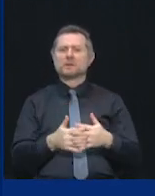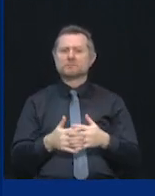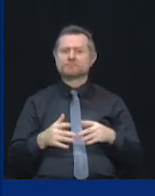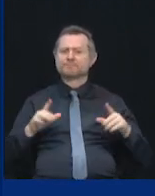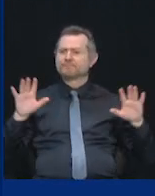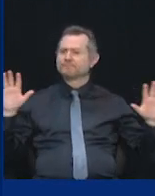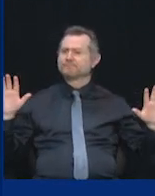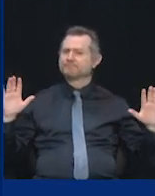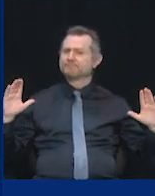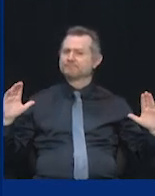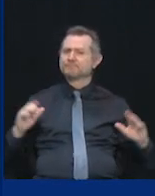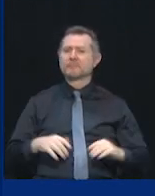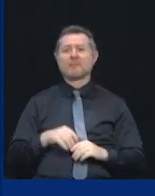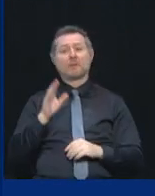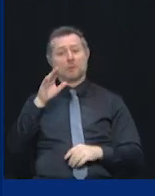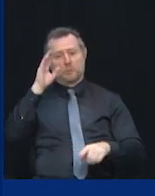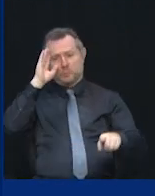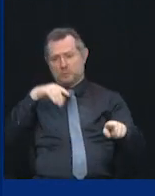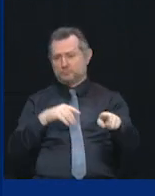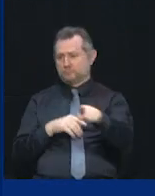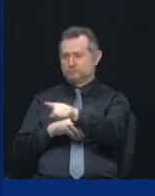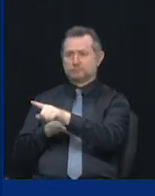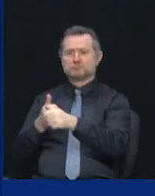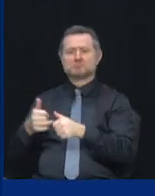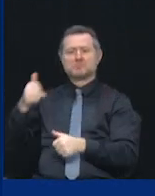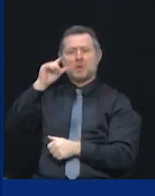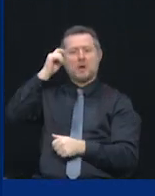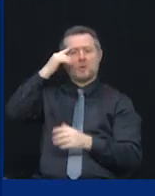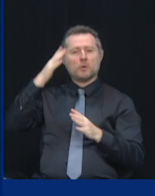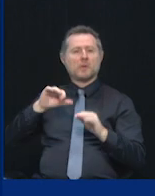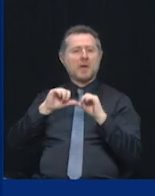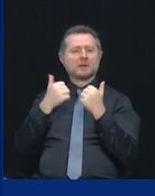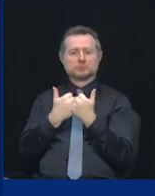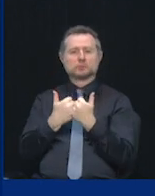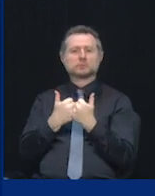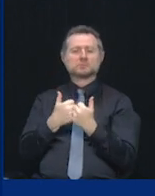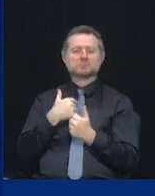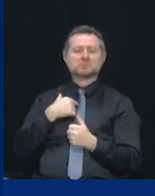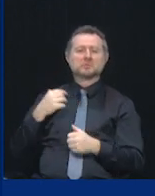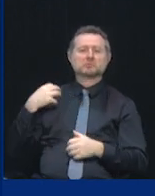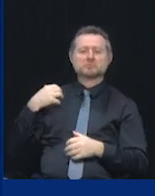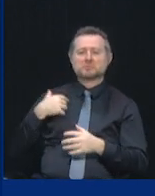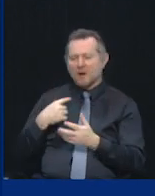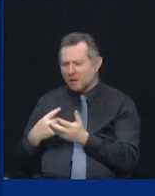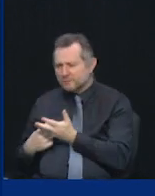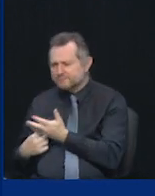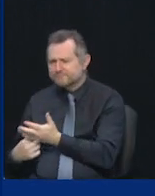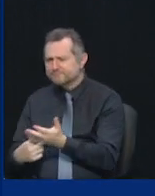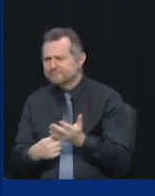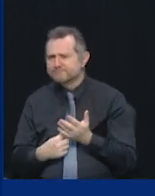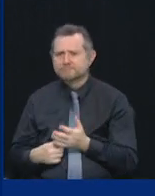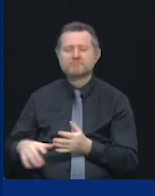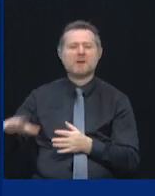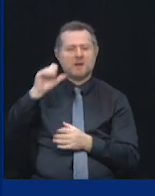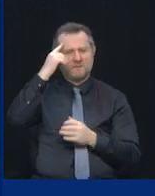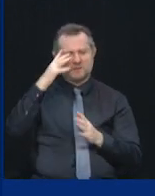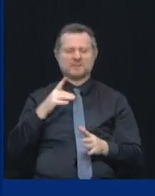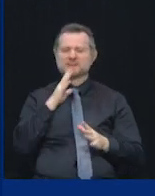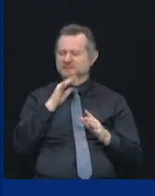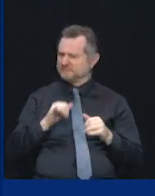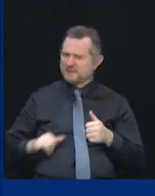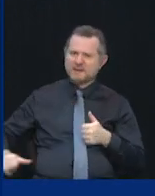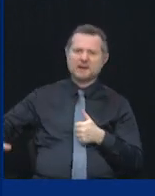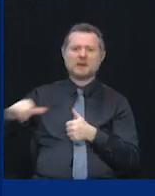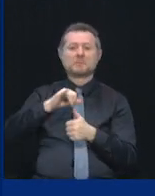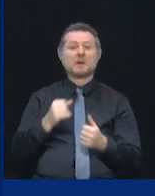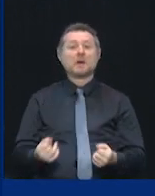As you know, I'm head of the Governors Association. Every governor is talking about the number of people now coming in